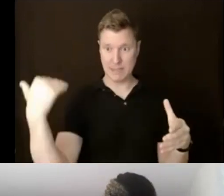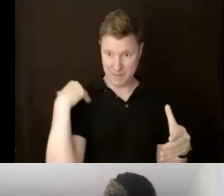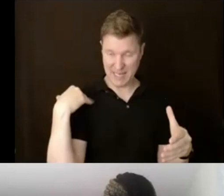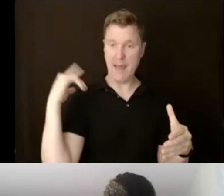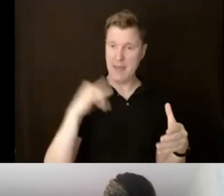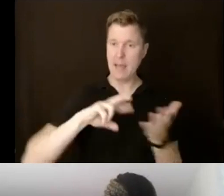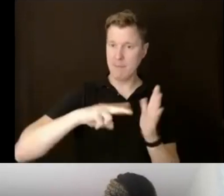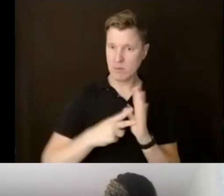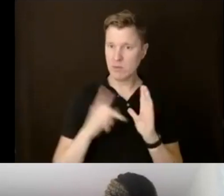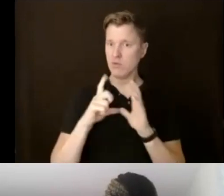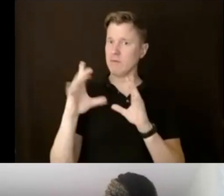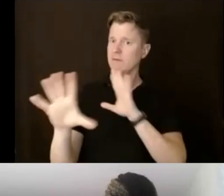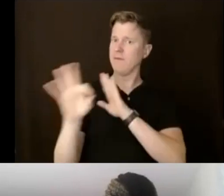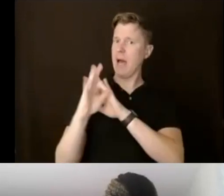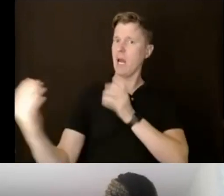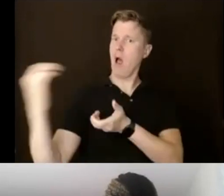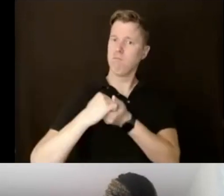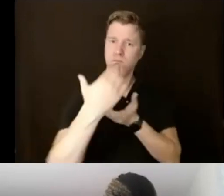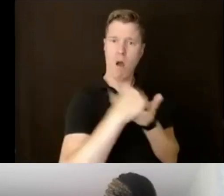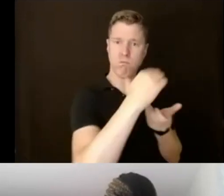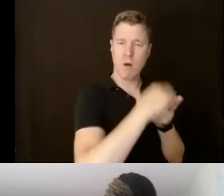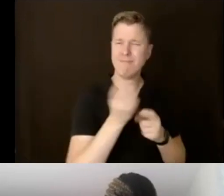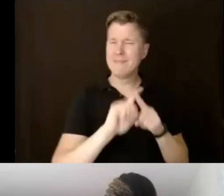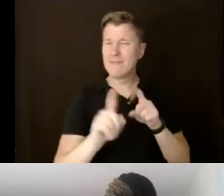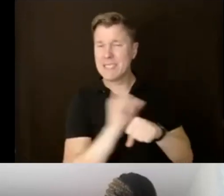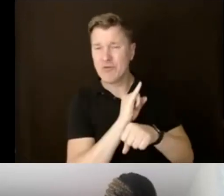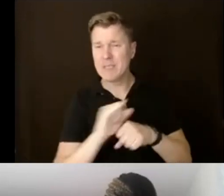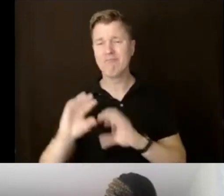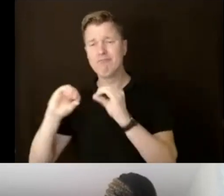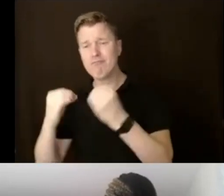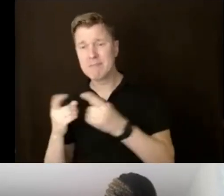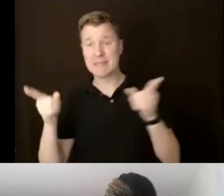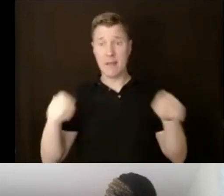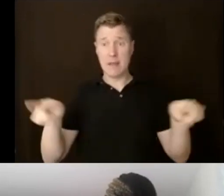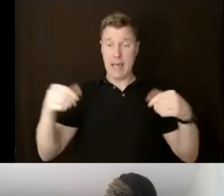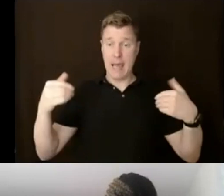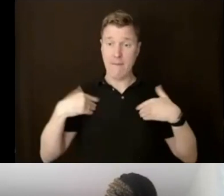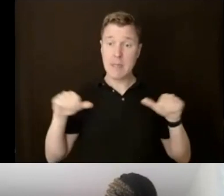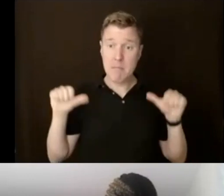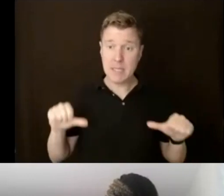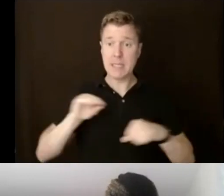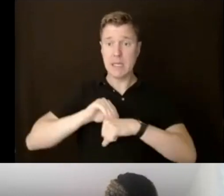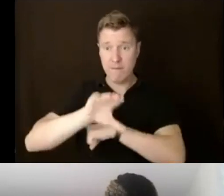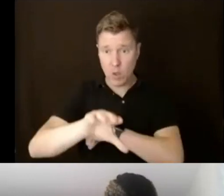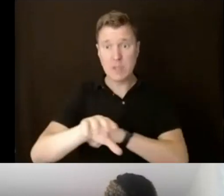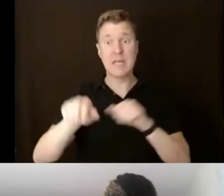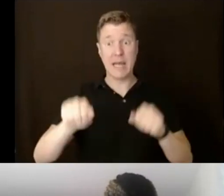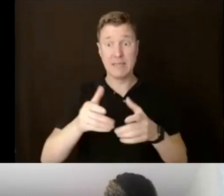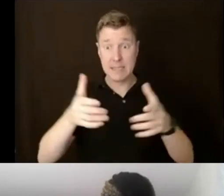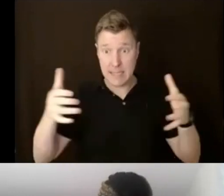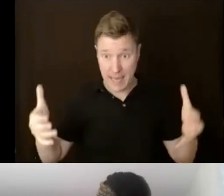industries and corporations that have the ability and that have the scale and influence to drive